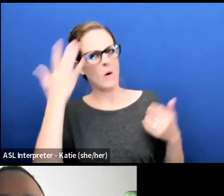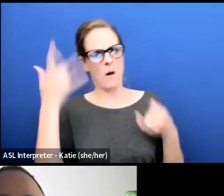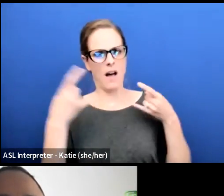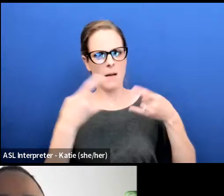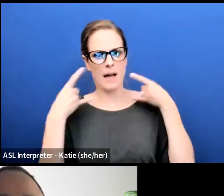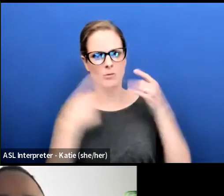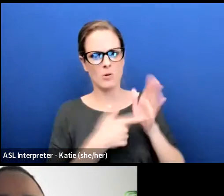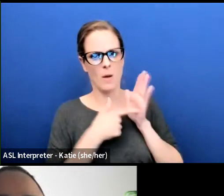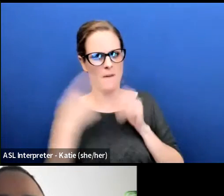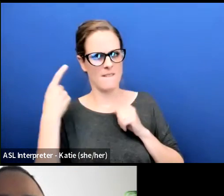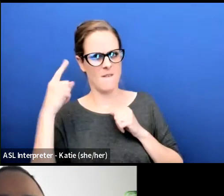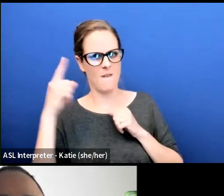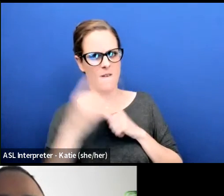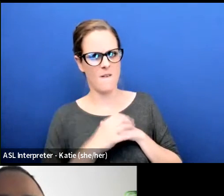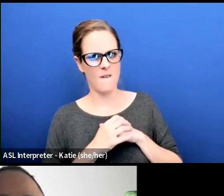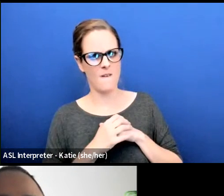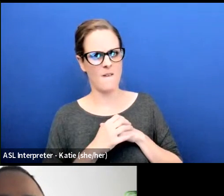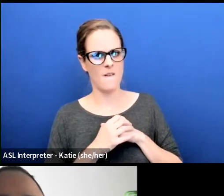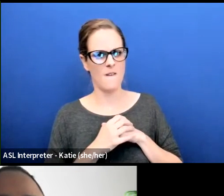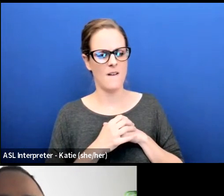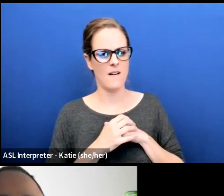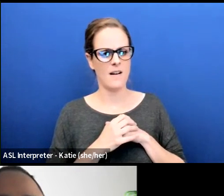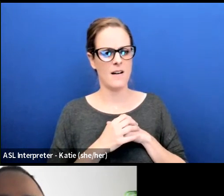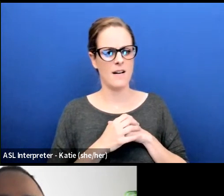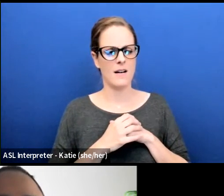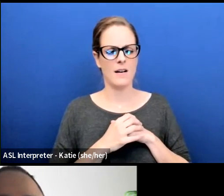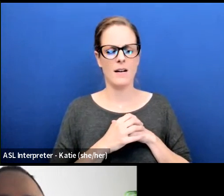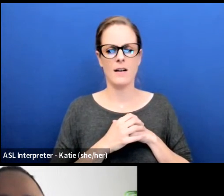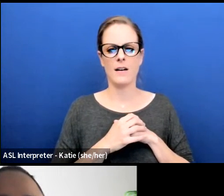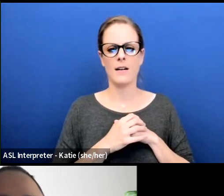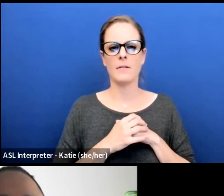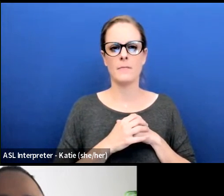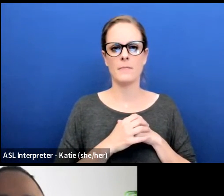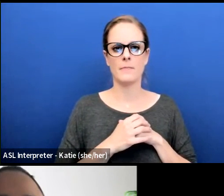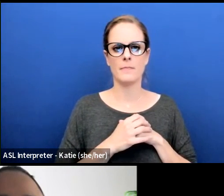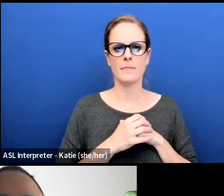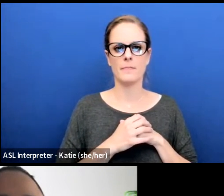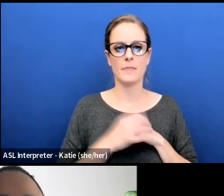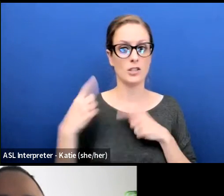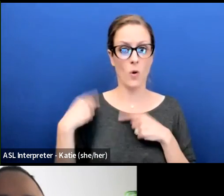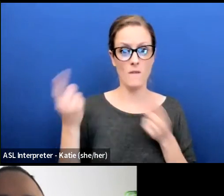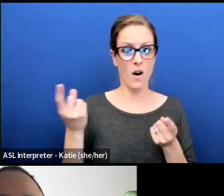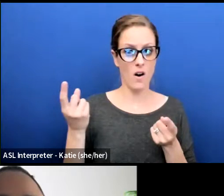And so far that is a very, I mean,